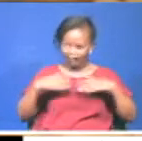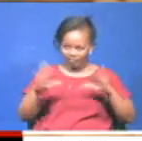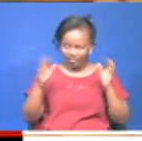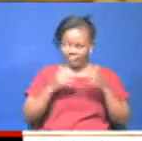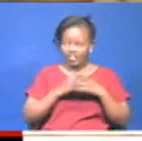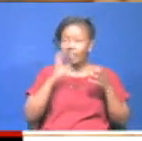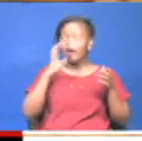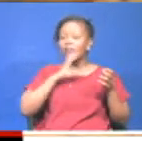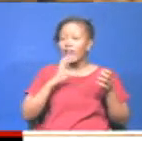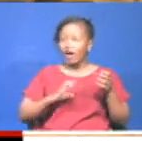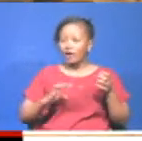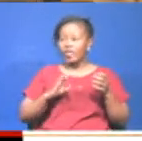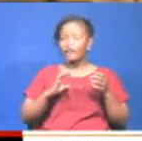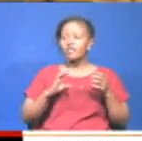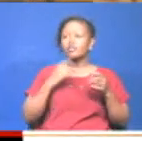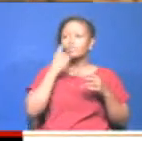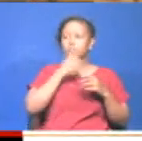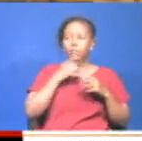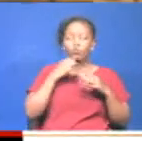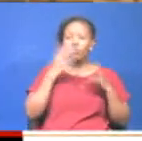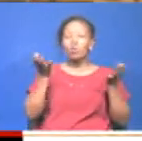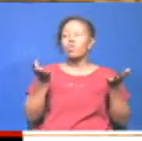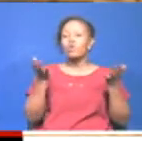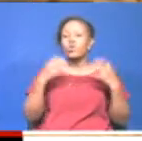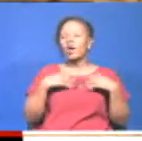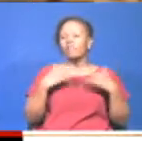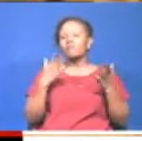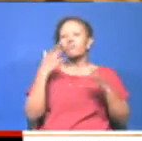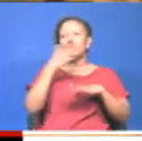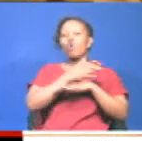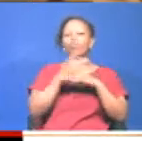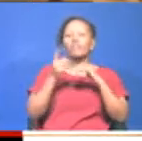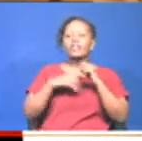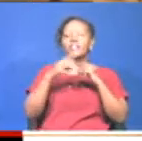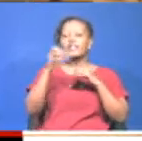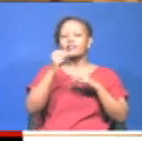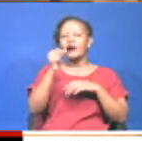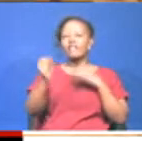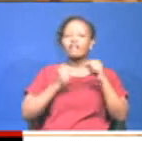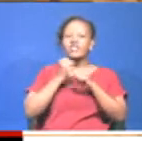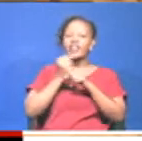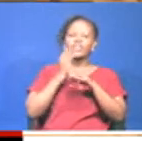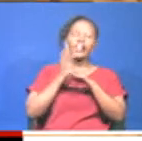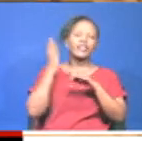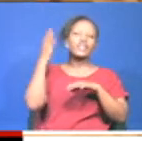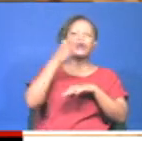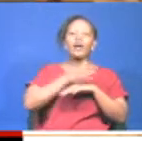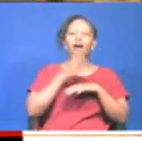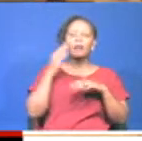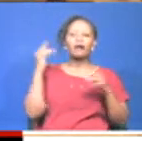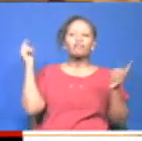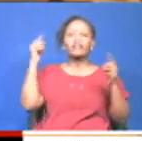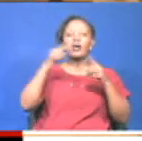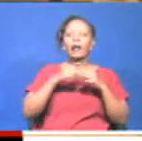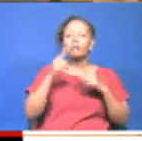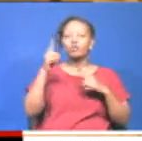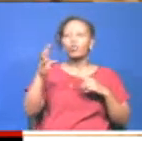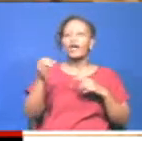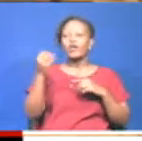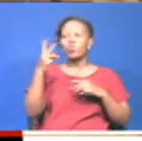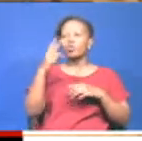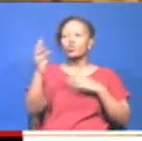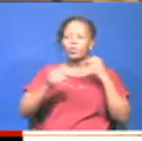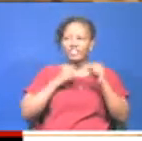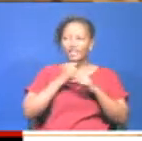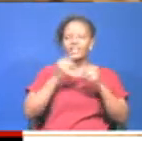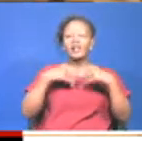kiwango, ile wazee wa miaka 65 kwenda juu mpaka 102 wamekuwa